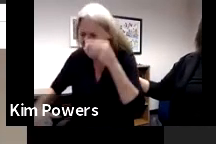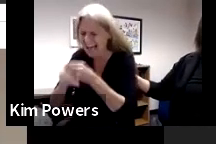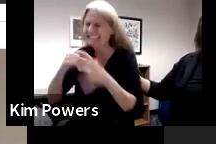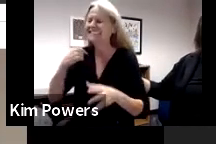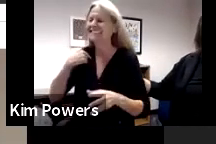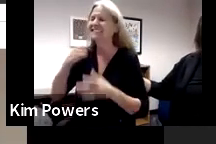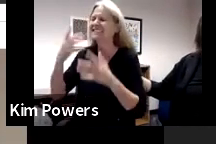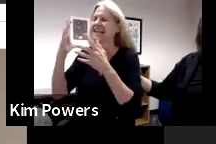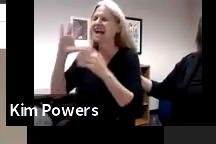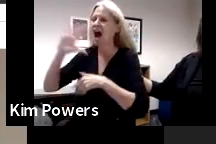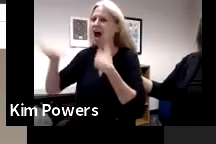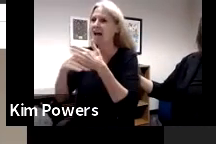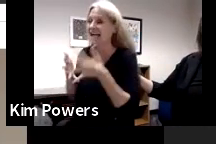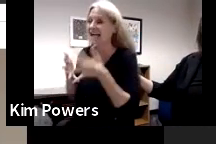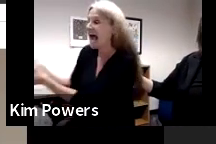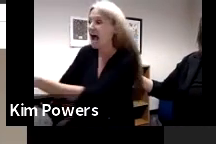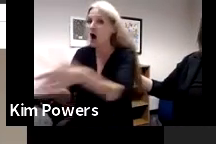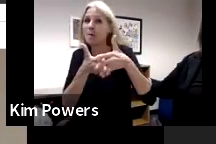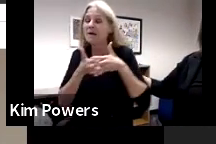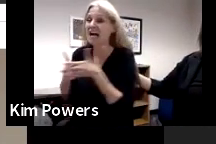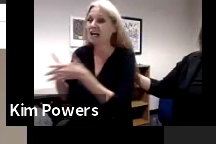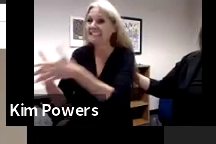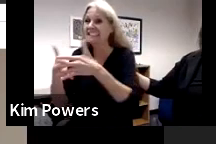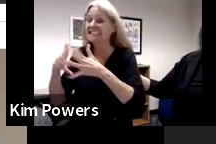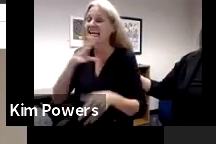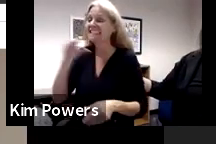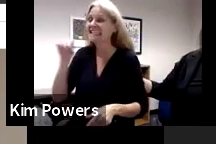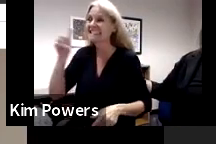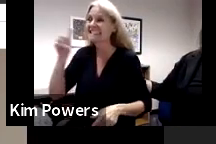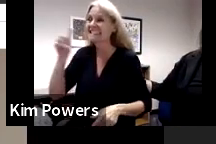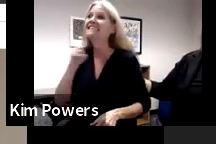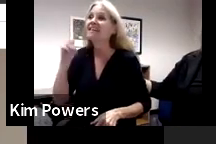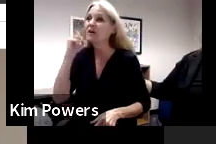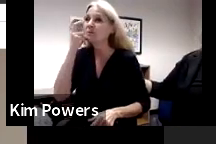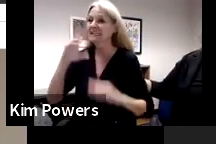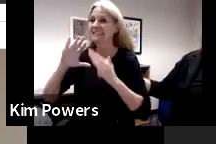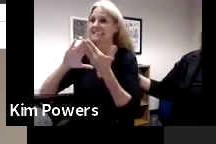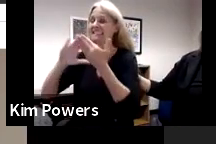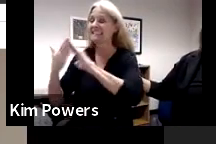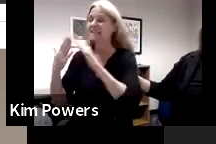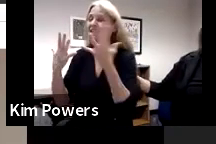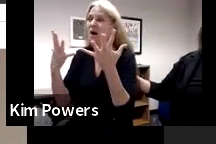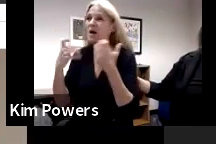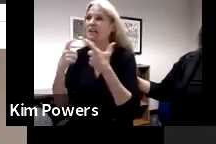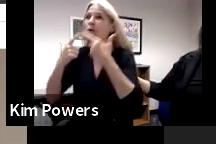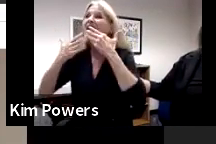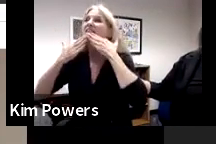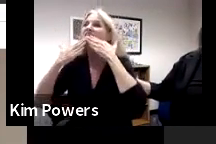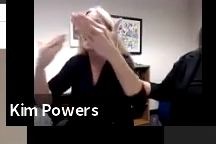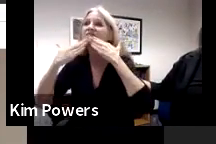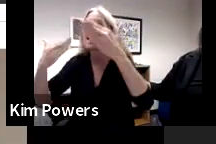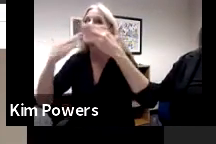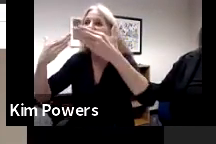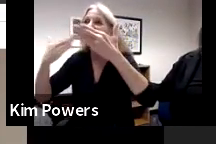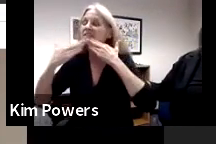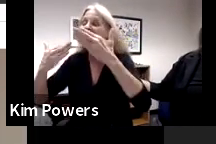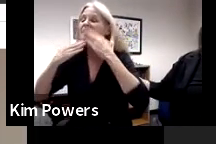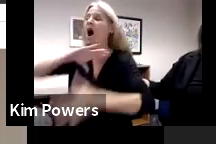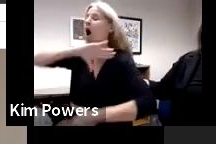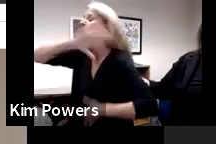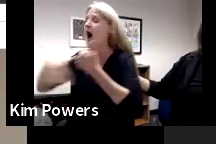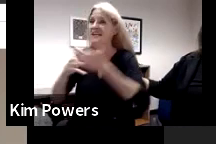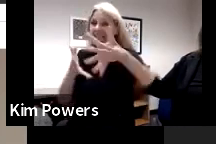Oh, and thank you. I wanted to add one last thing. As all of us being Americans and